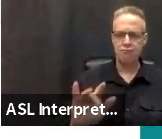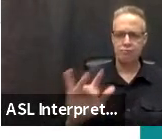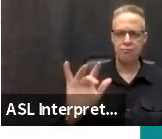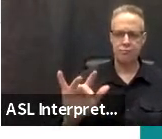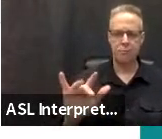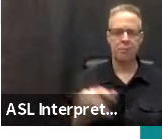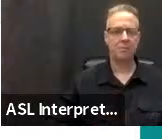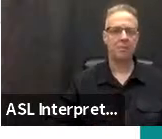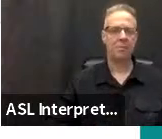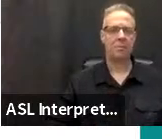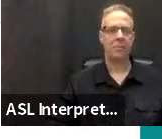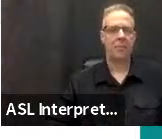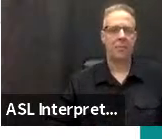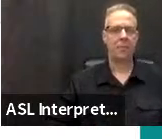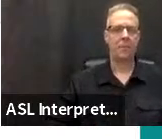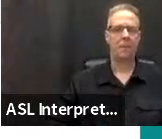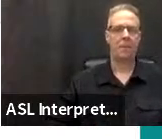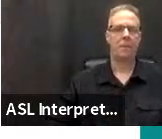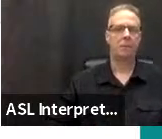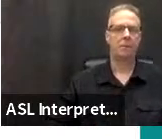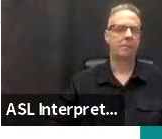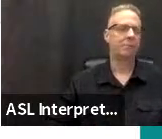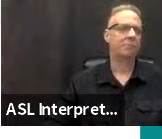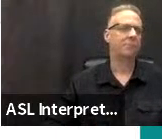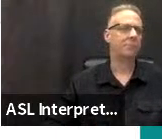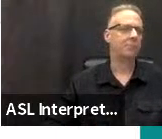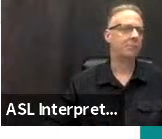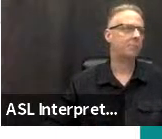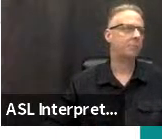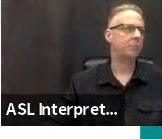that. Next slide.